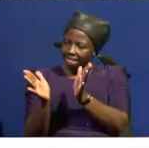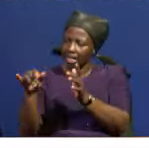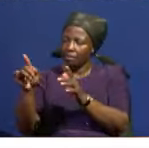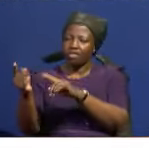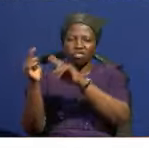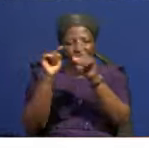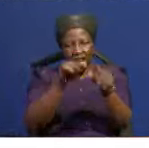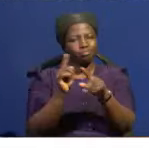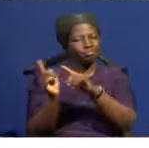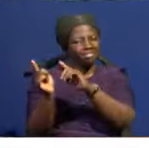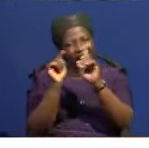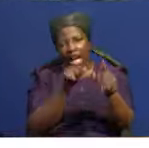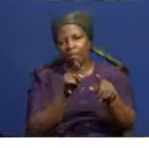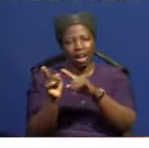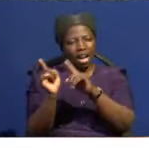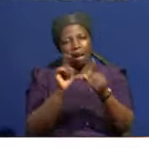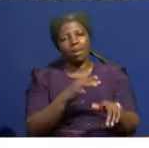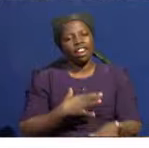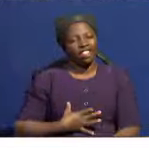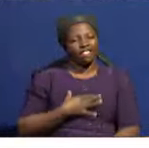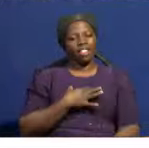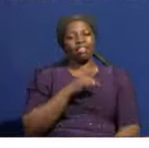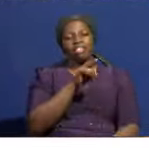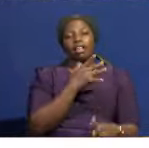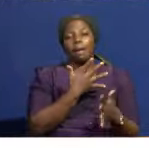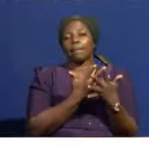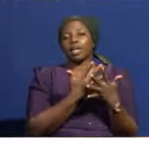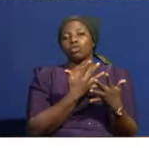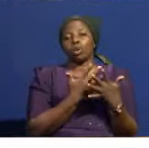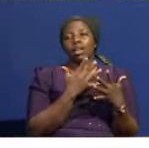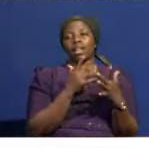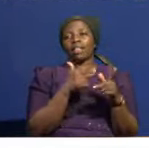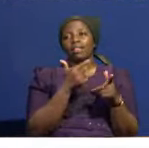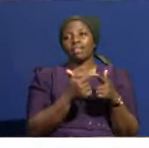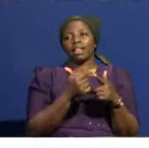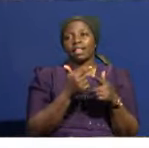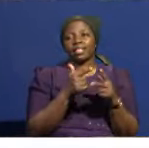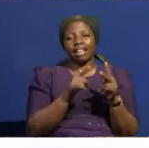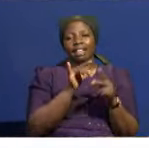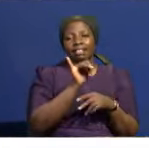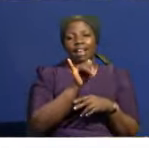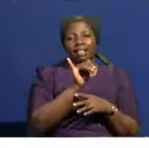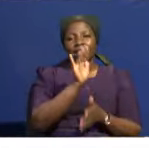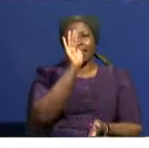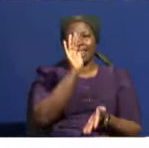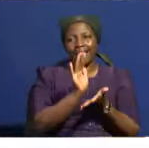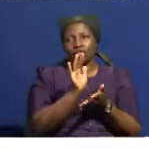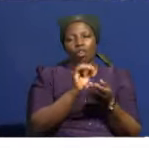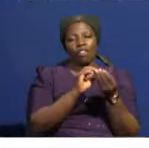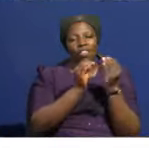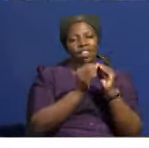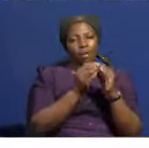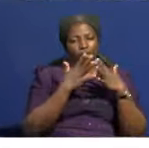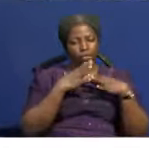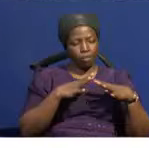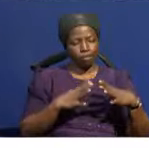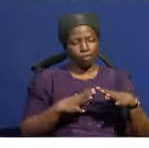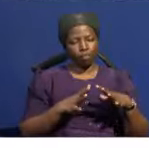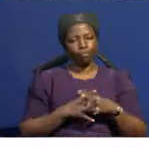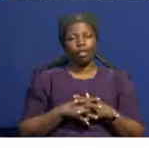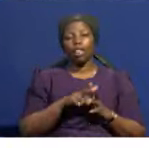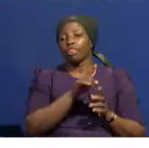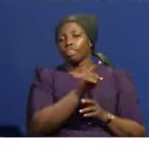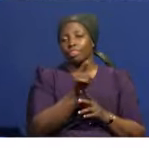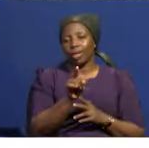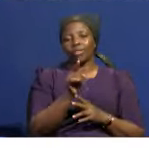routine. They routinely come and visit these prisons and embark on that decongestion process. Those inmates who